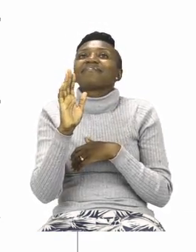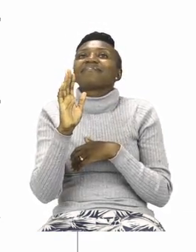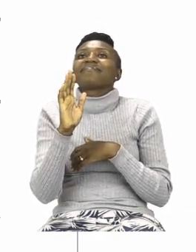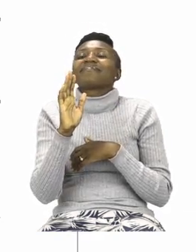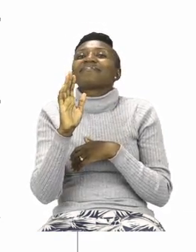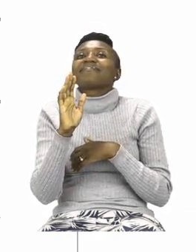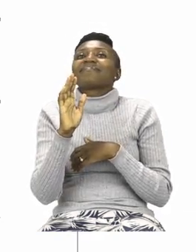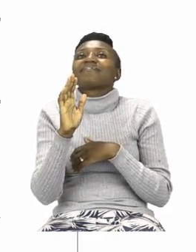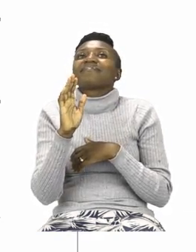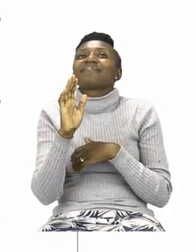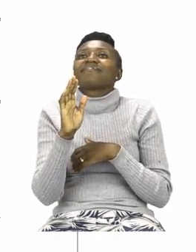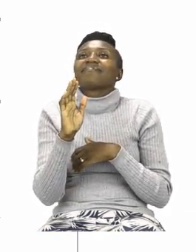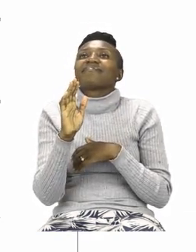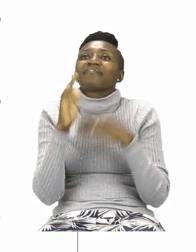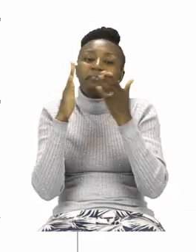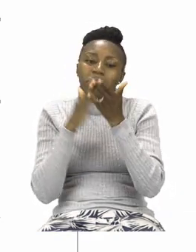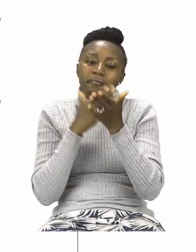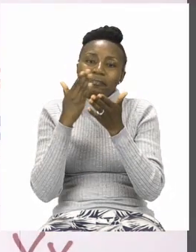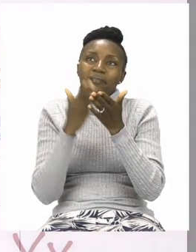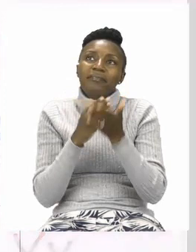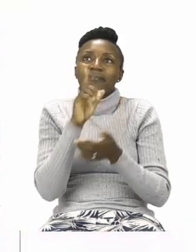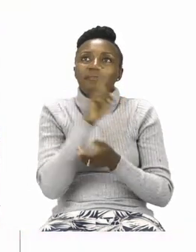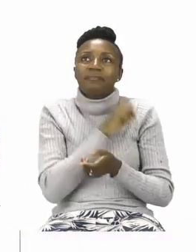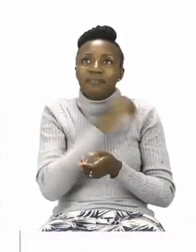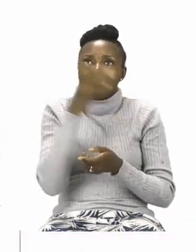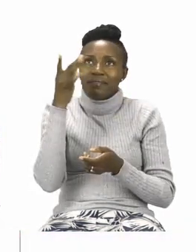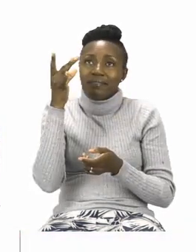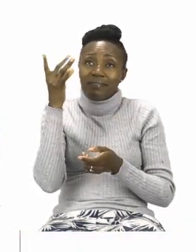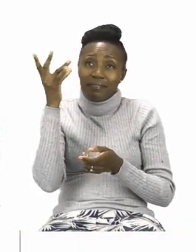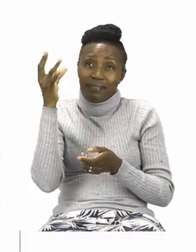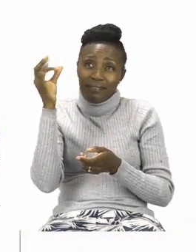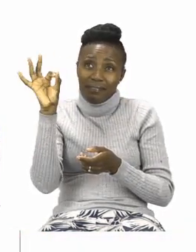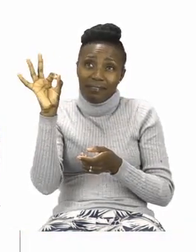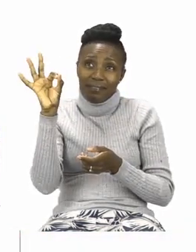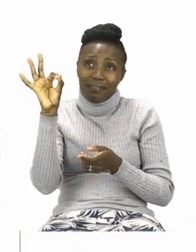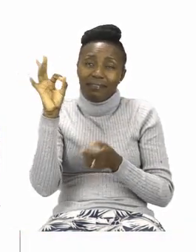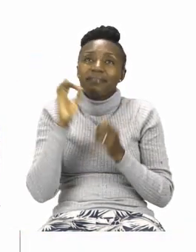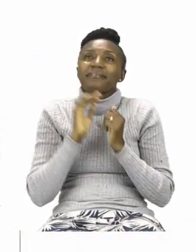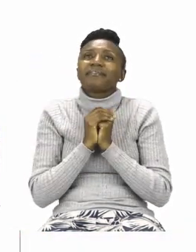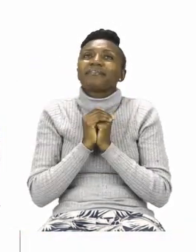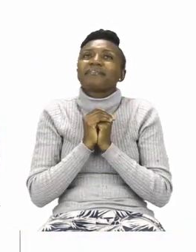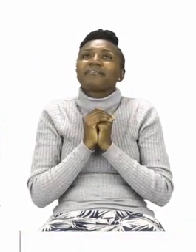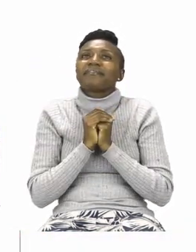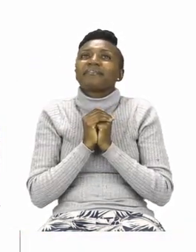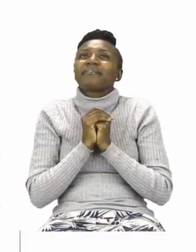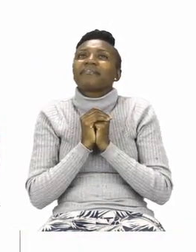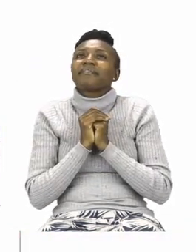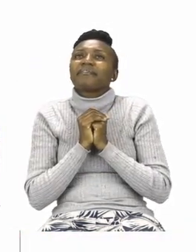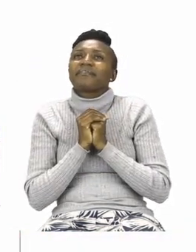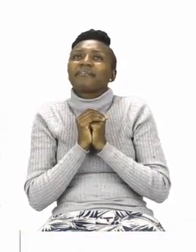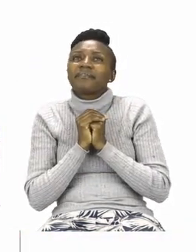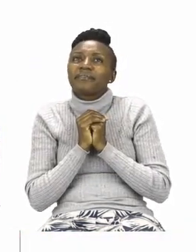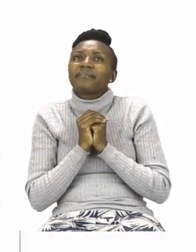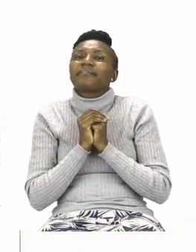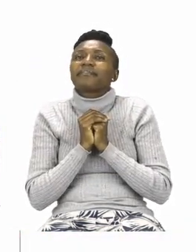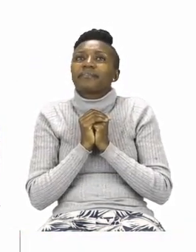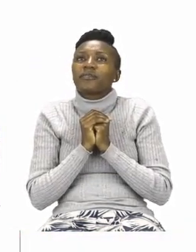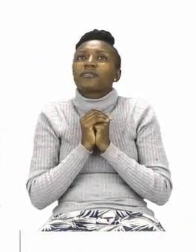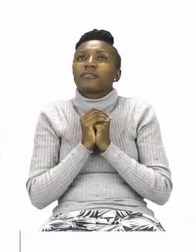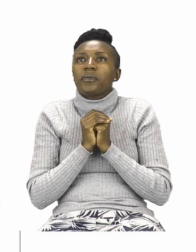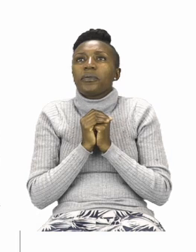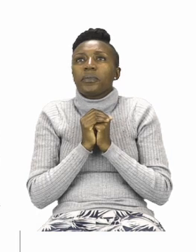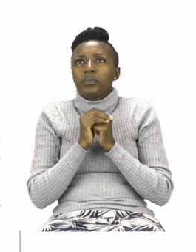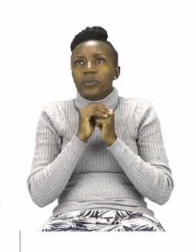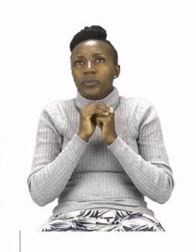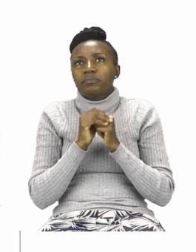number, number 19. On page 19, we're going to try and find